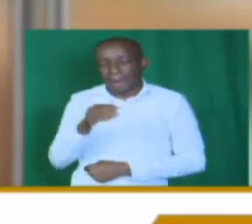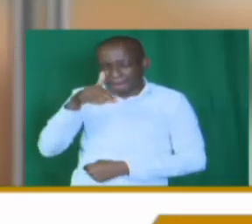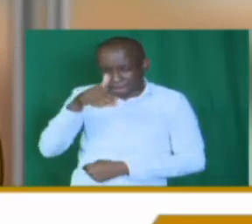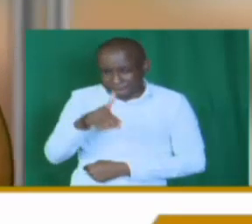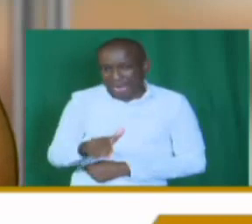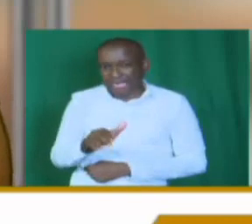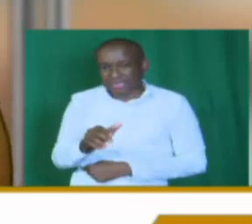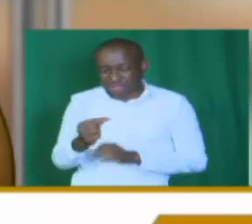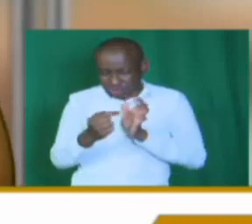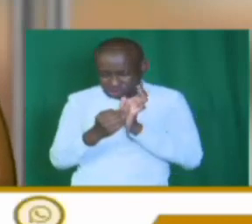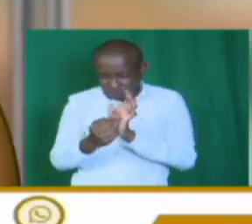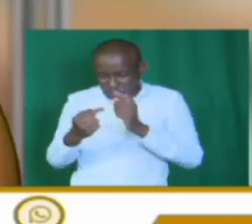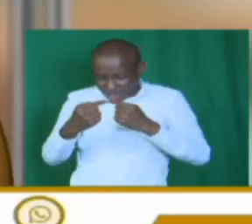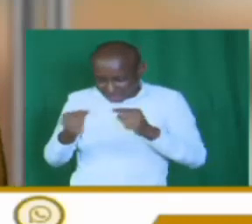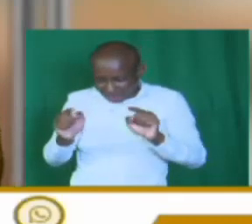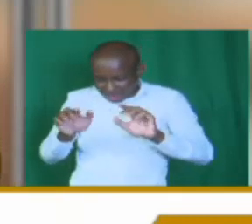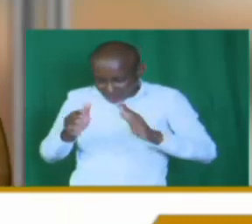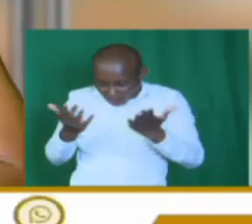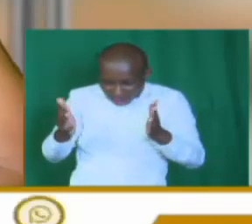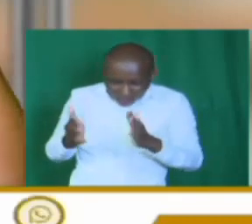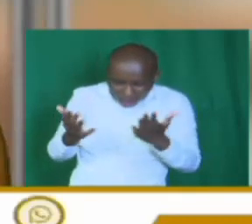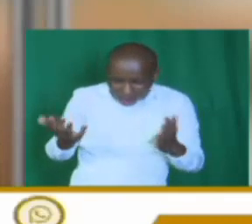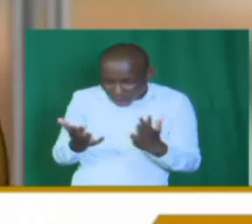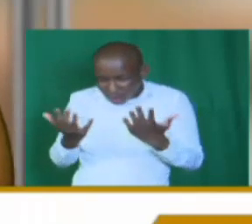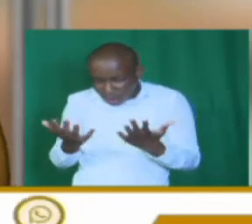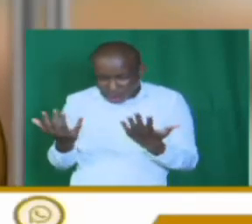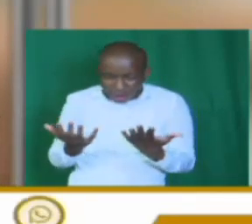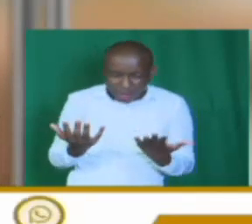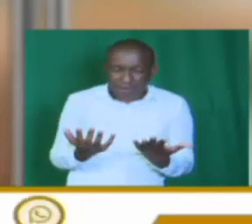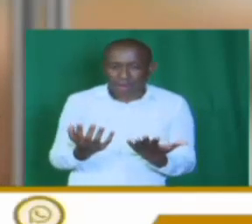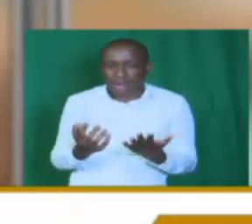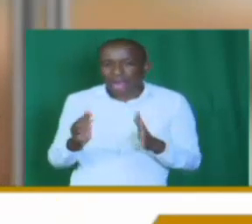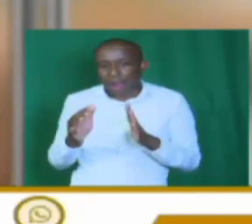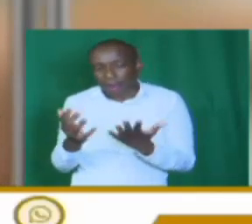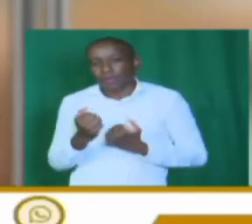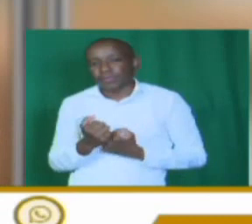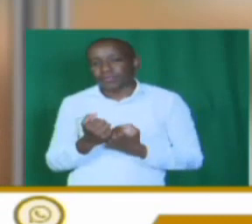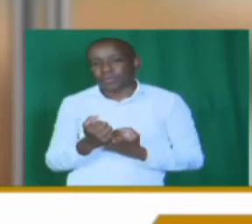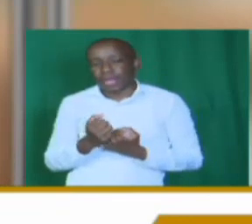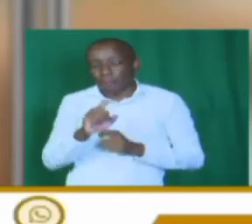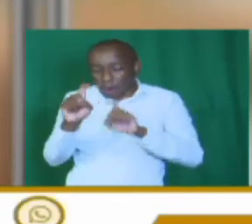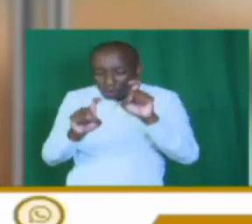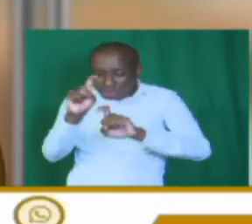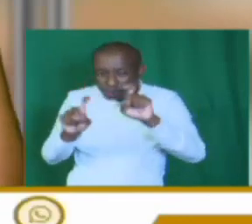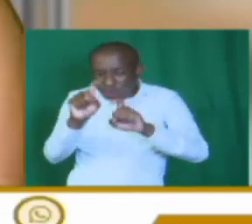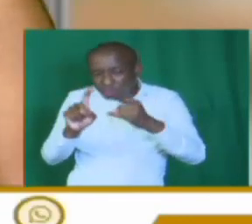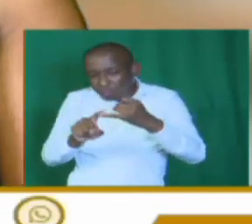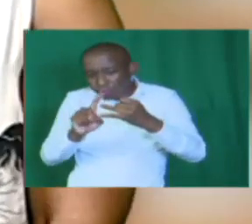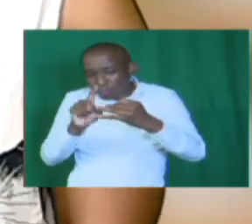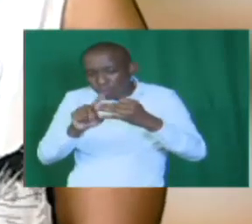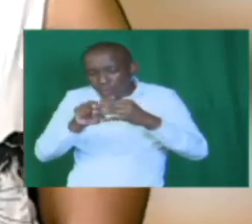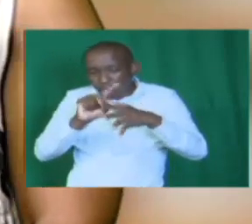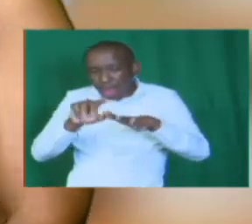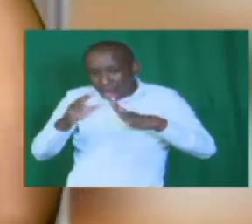must mark the difference amongst those WH and how questions, my dear